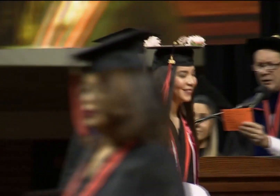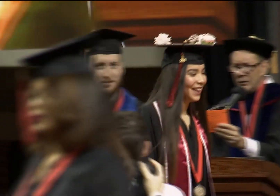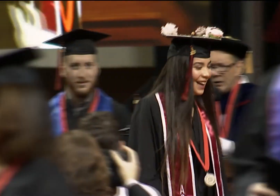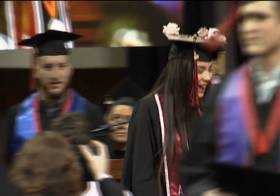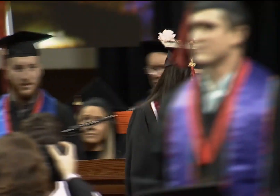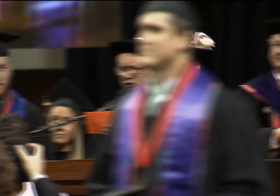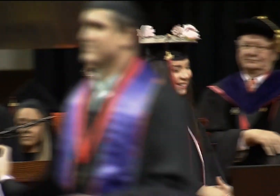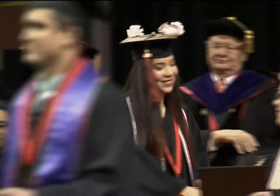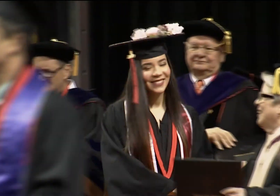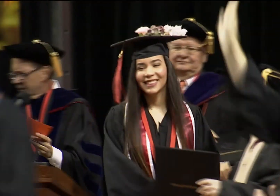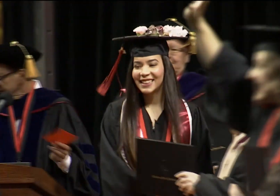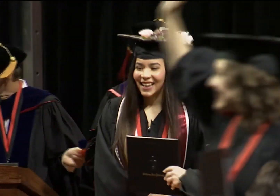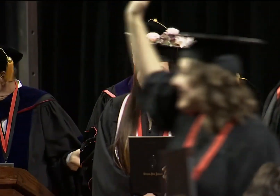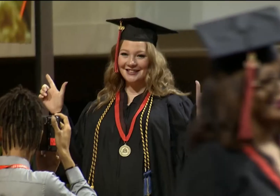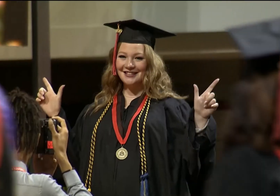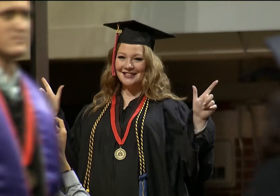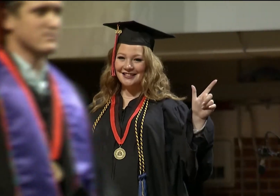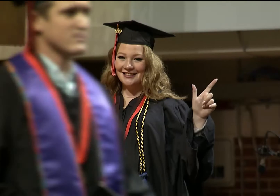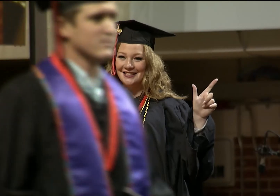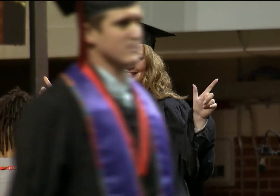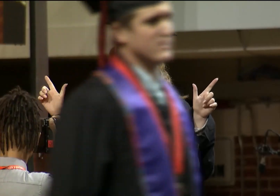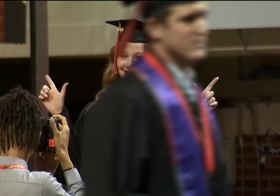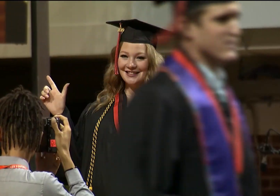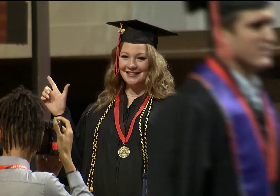Sophia Mendoza.